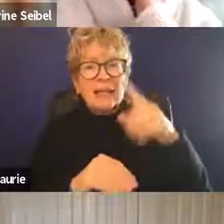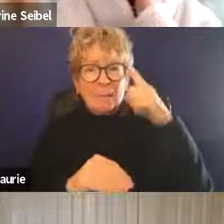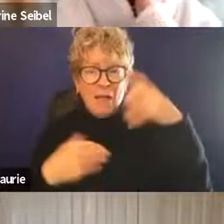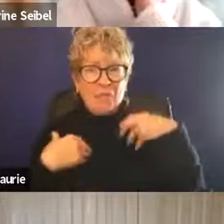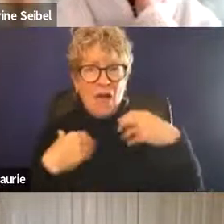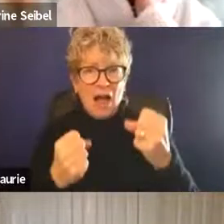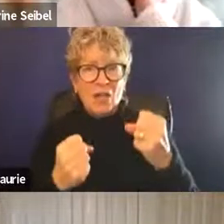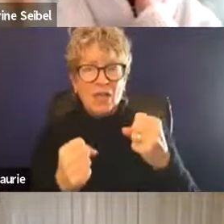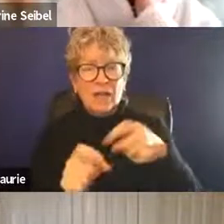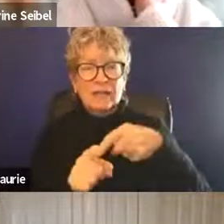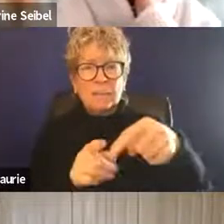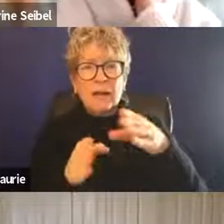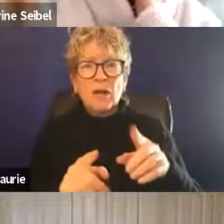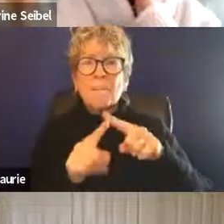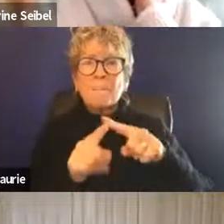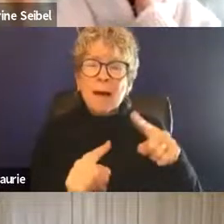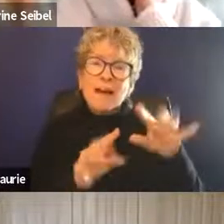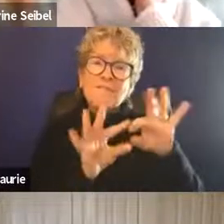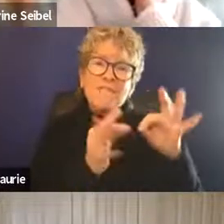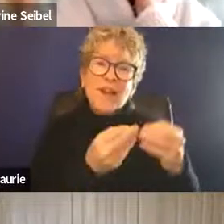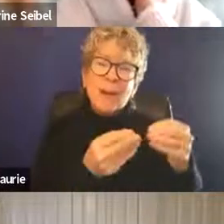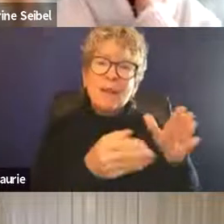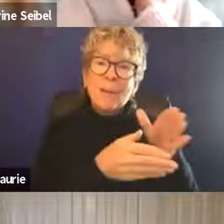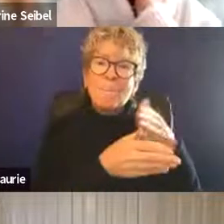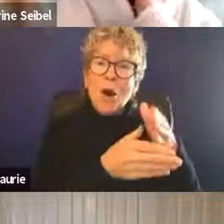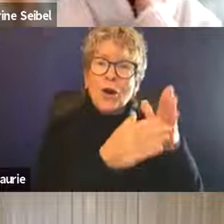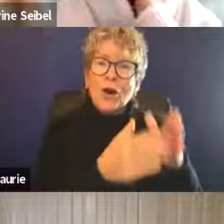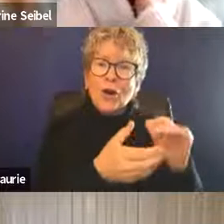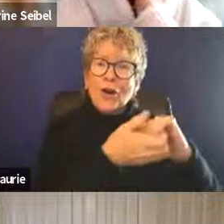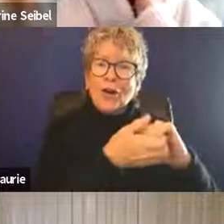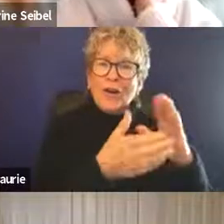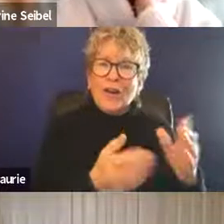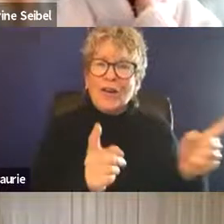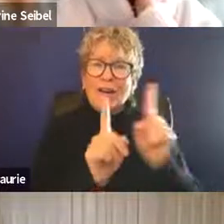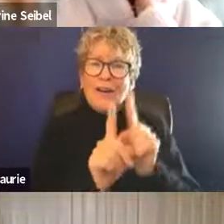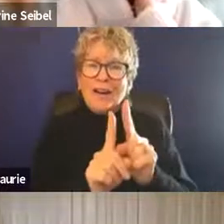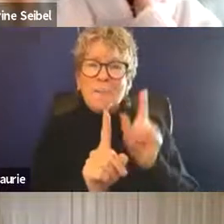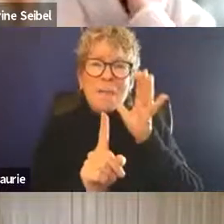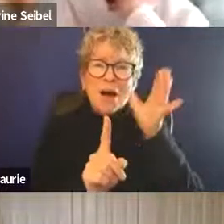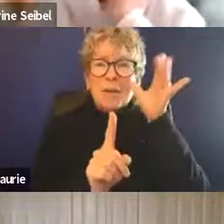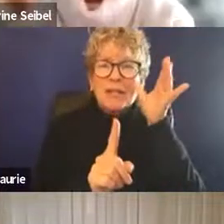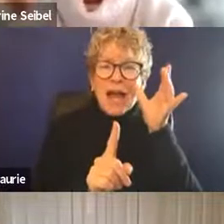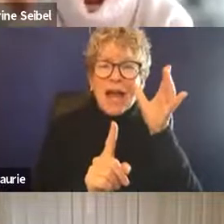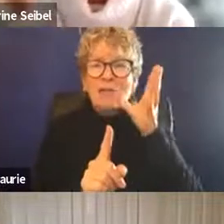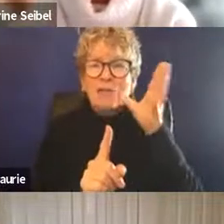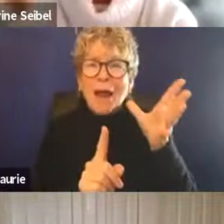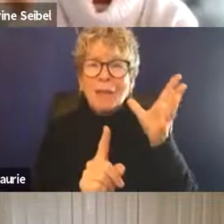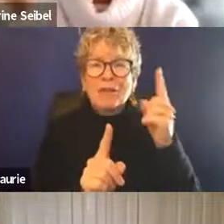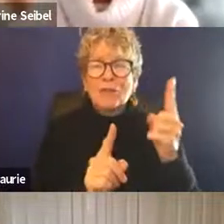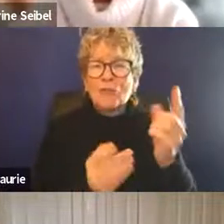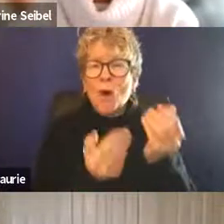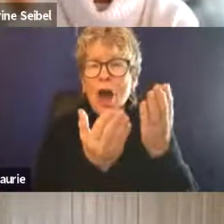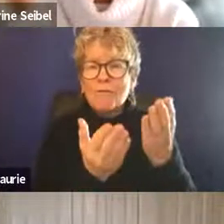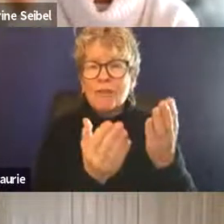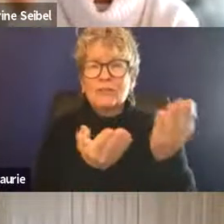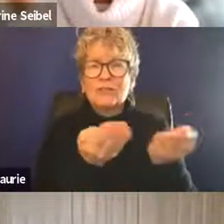partner to talk to mom or dad or grandma or caregiver, whoever, and offered them systems and offered them